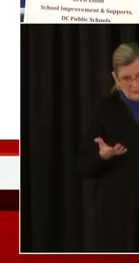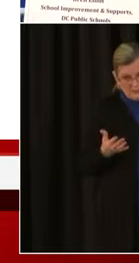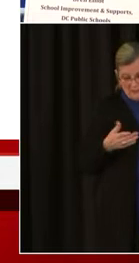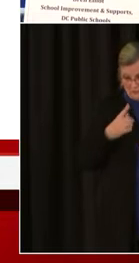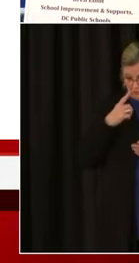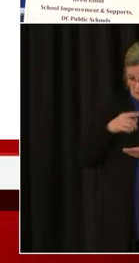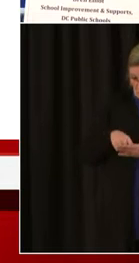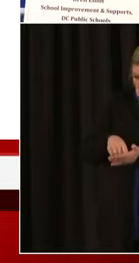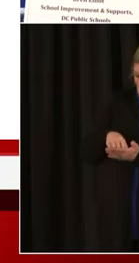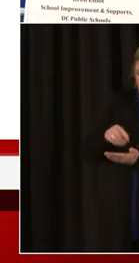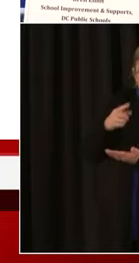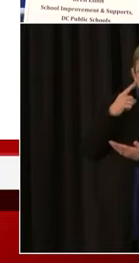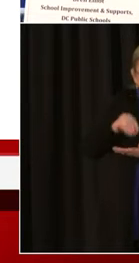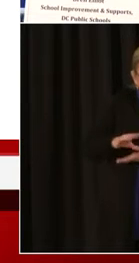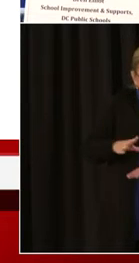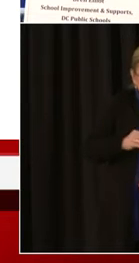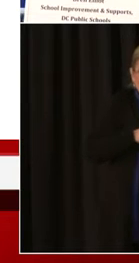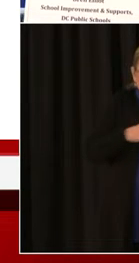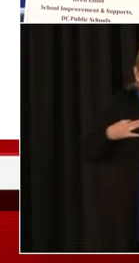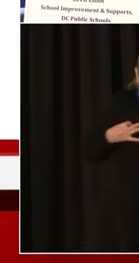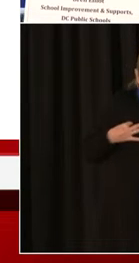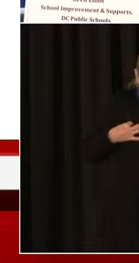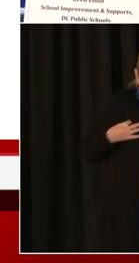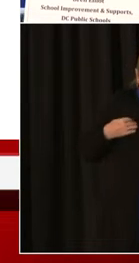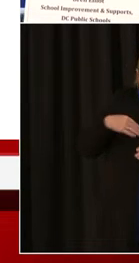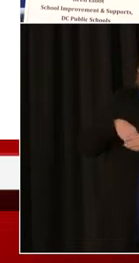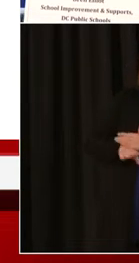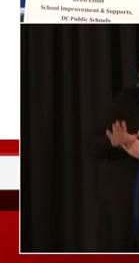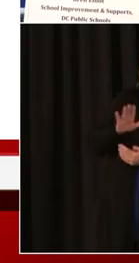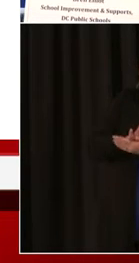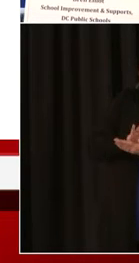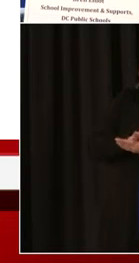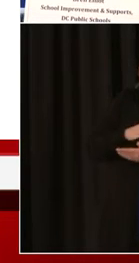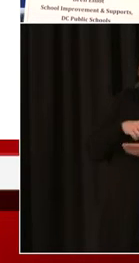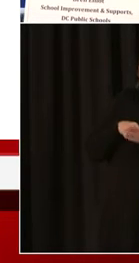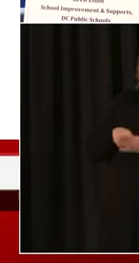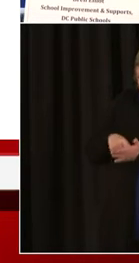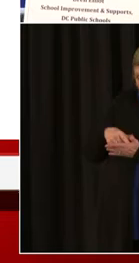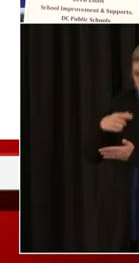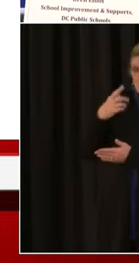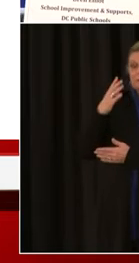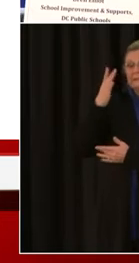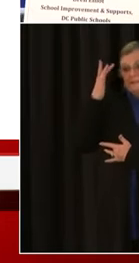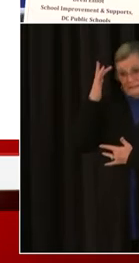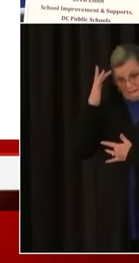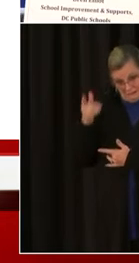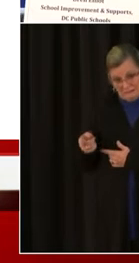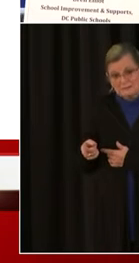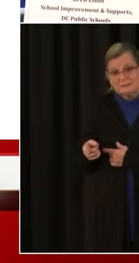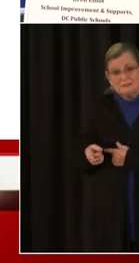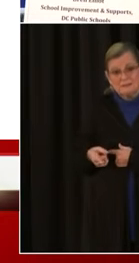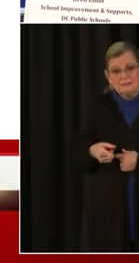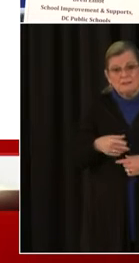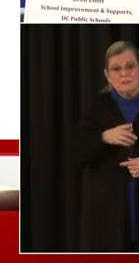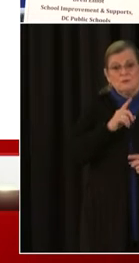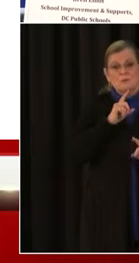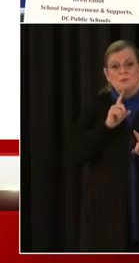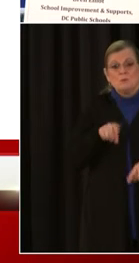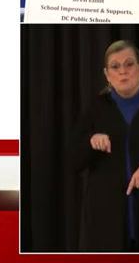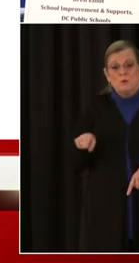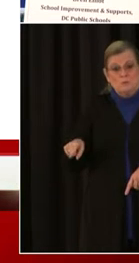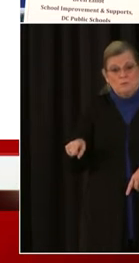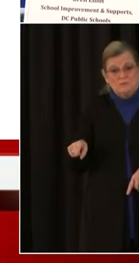staff. We do in-school asymptomatic testing for our students. This protocol is supported by DC